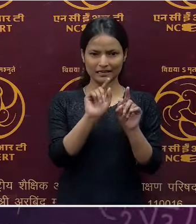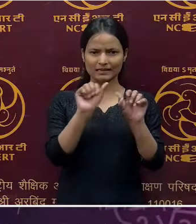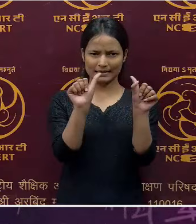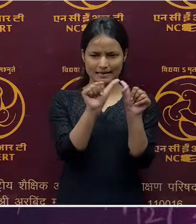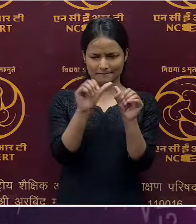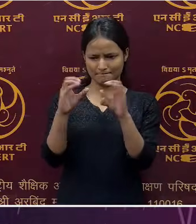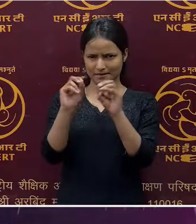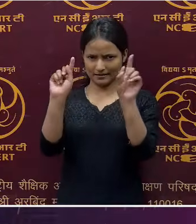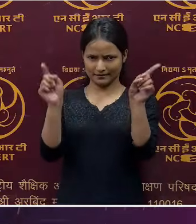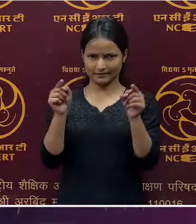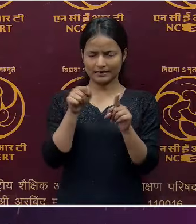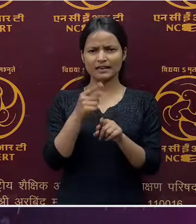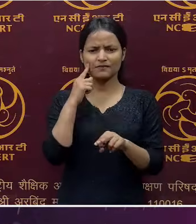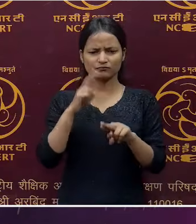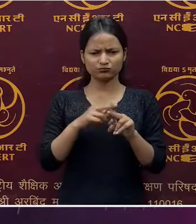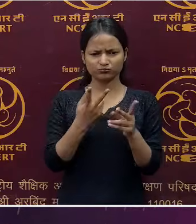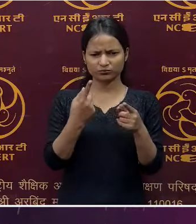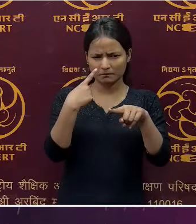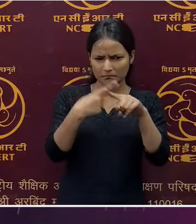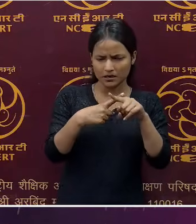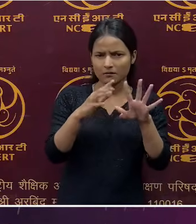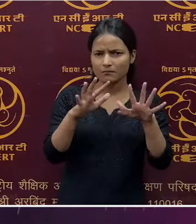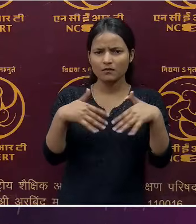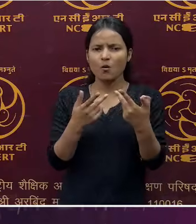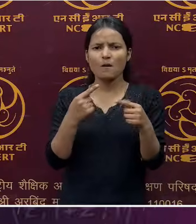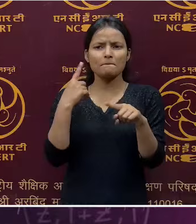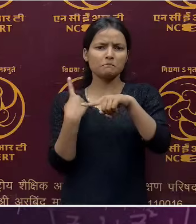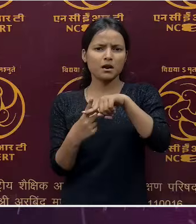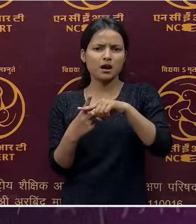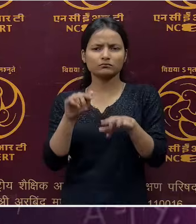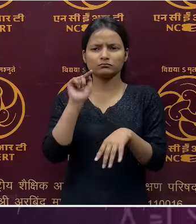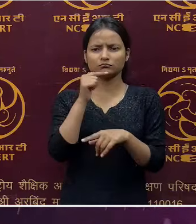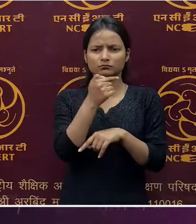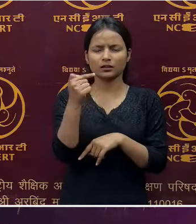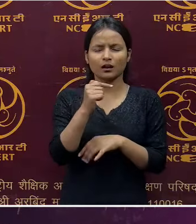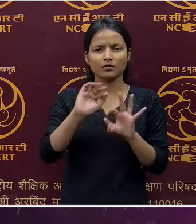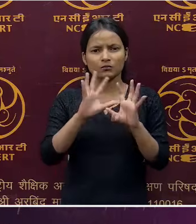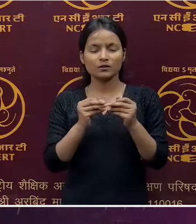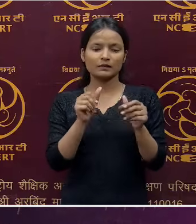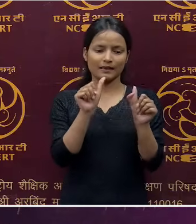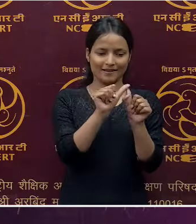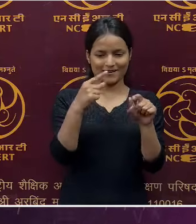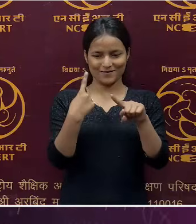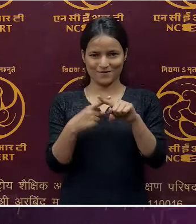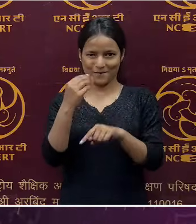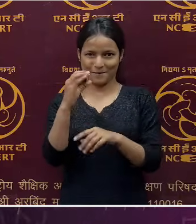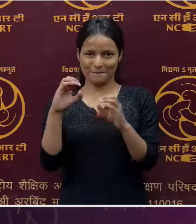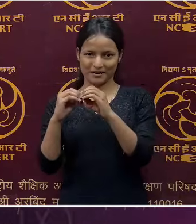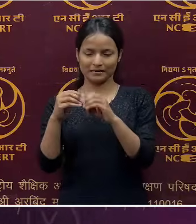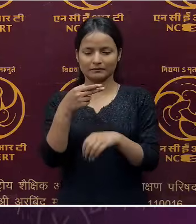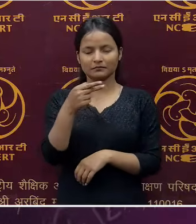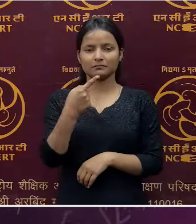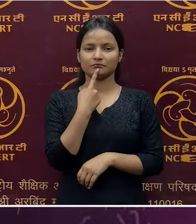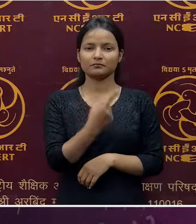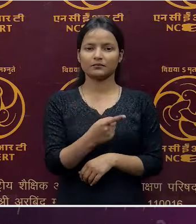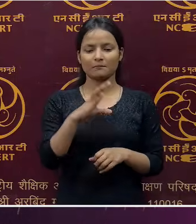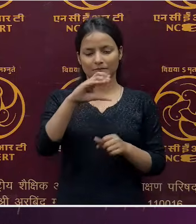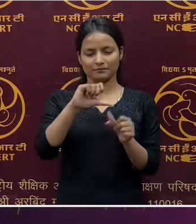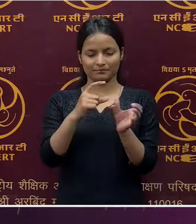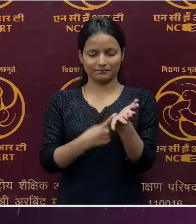B, multiply, if we want to multiply both of the sets, then it is A cross B and it is called Cartesian product. You